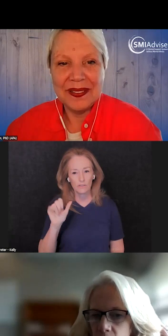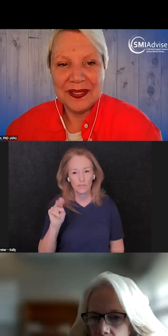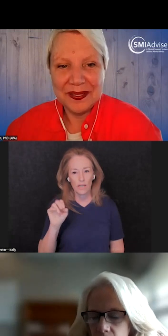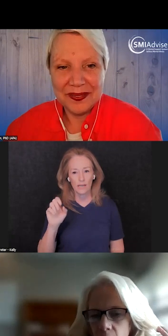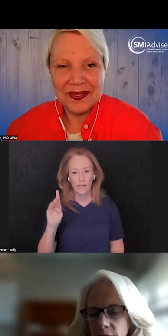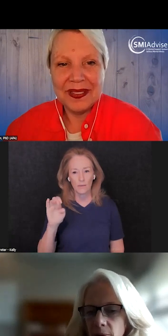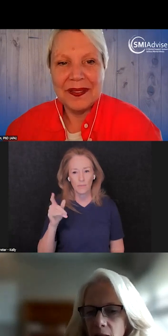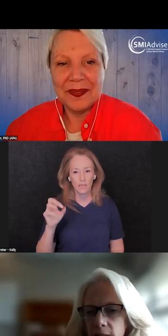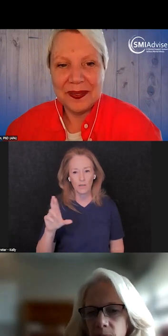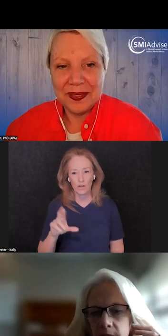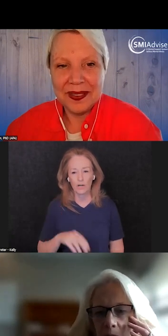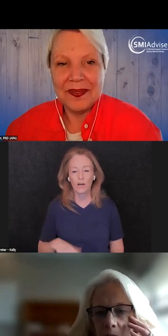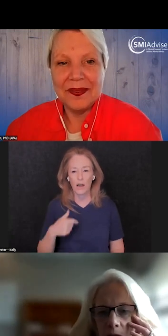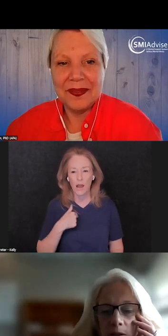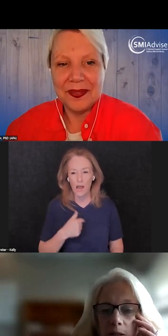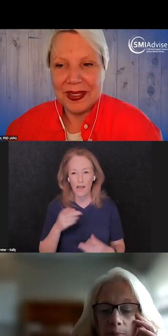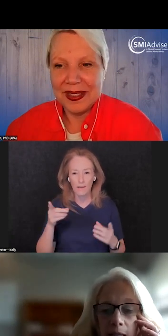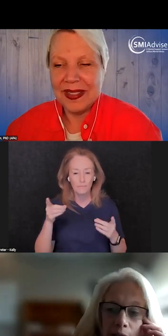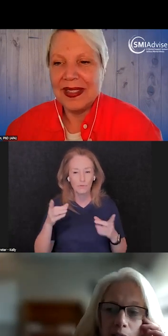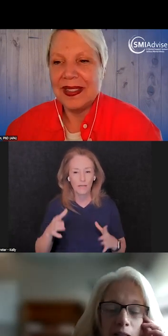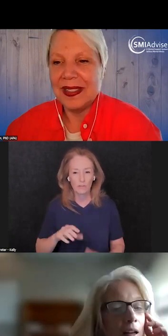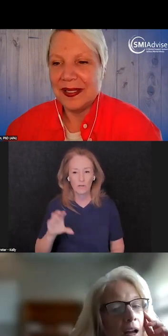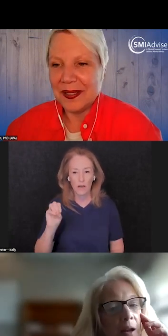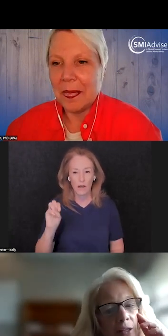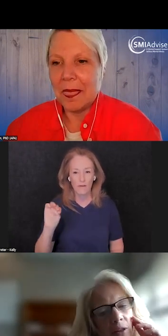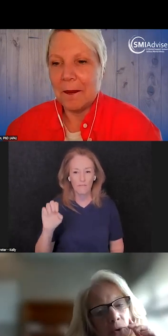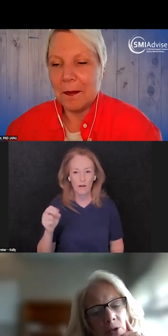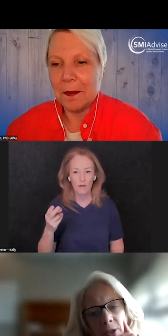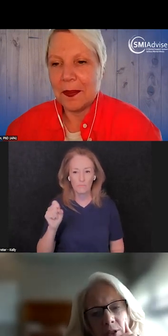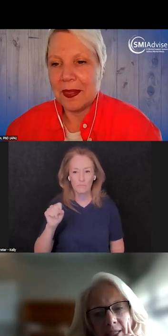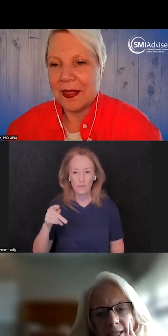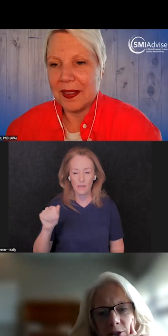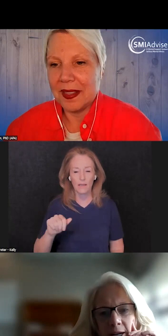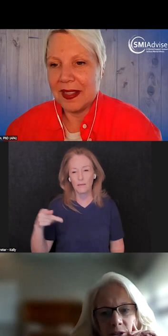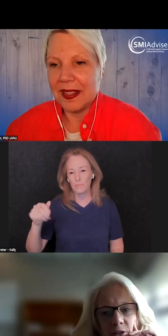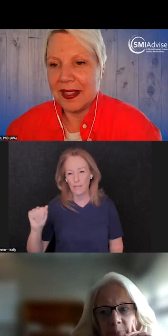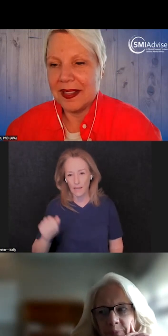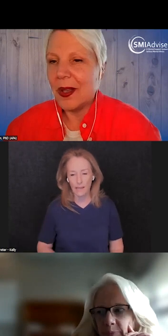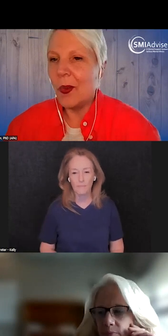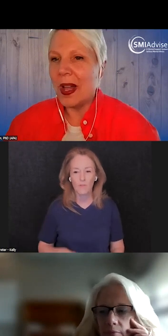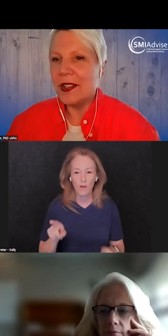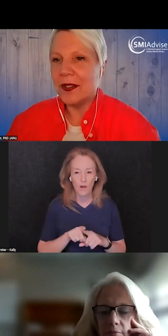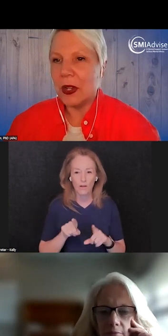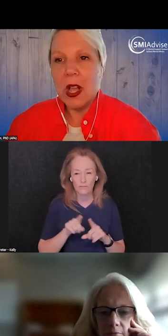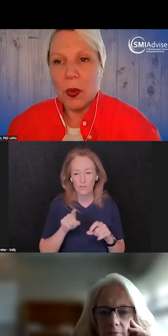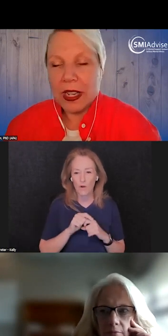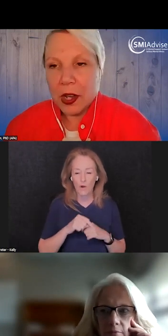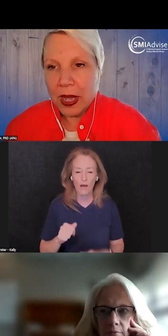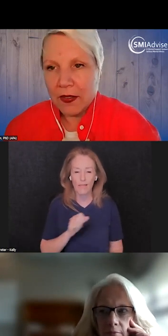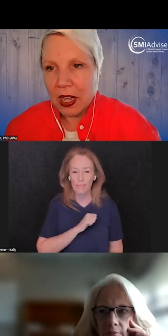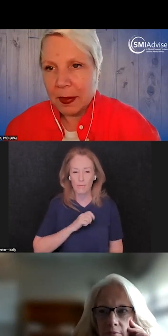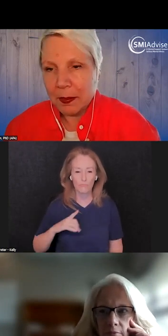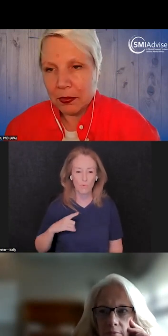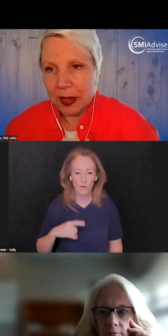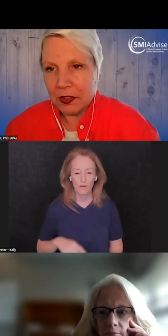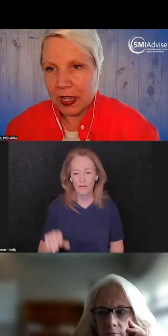of OMSAS, the Office of Mental Health and Substance Abuse Services in Pennsylvania. I'm also on the board of directors of CIT International. Wonderful. Well, I know we